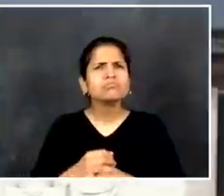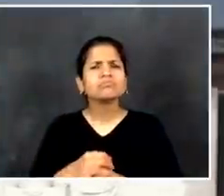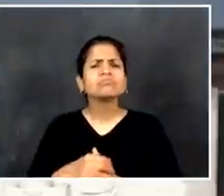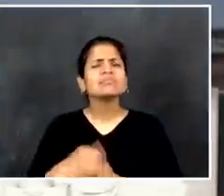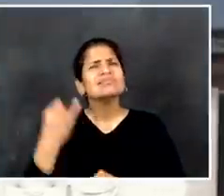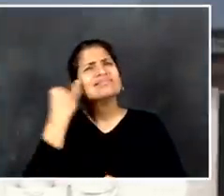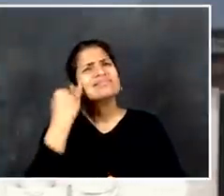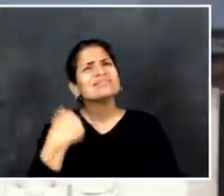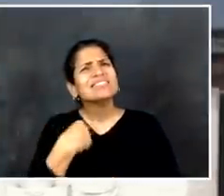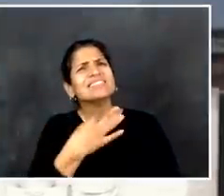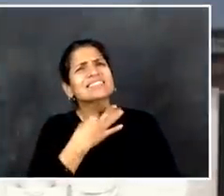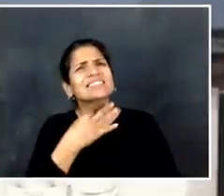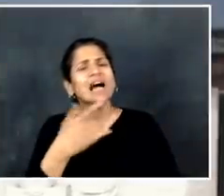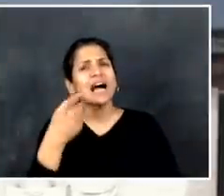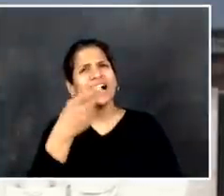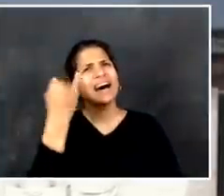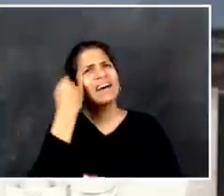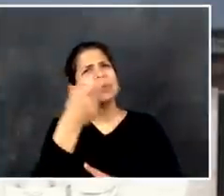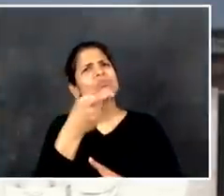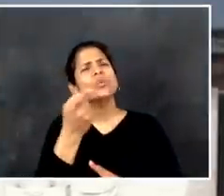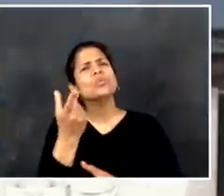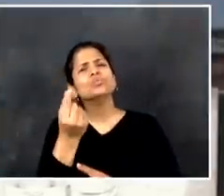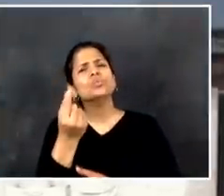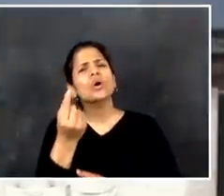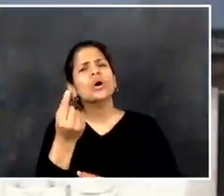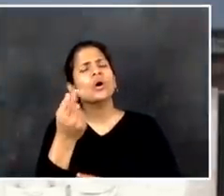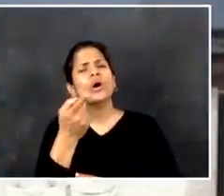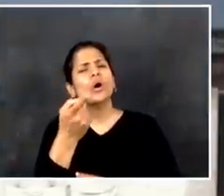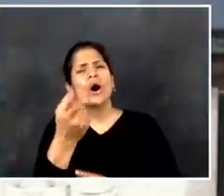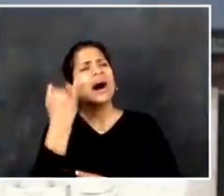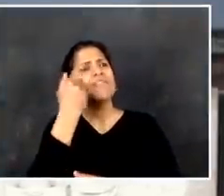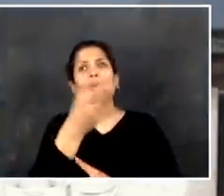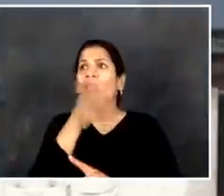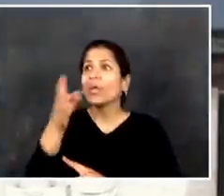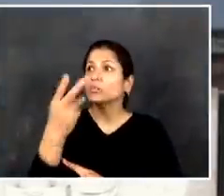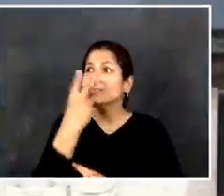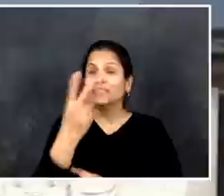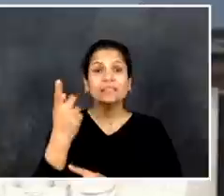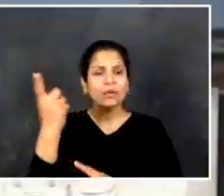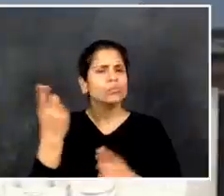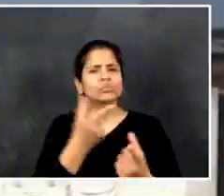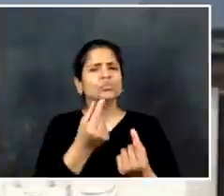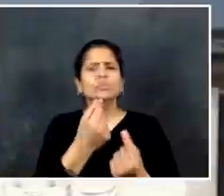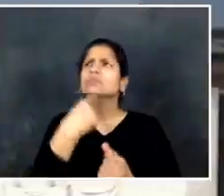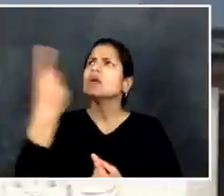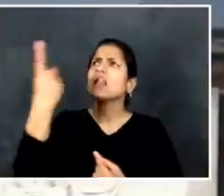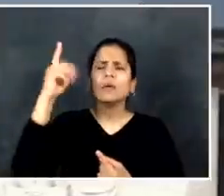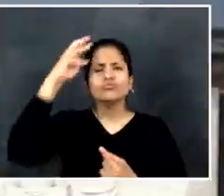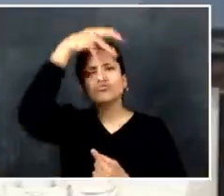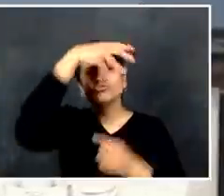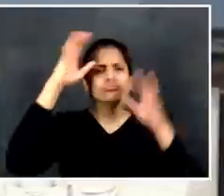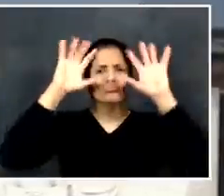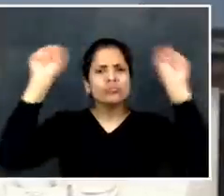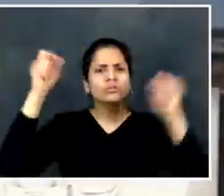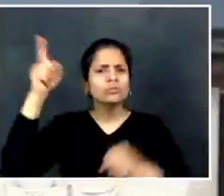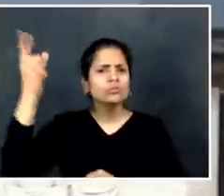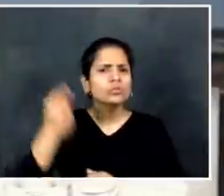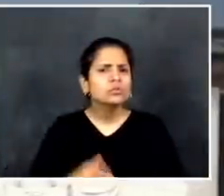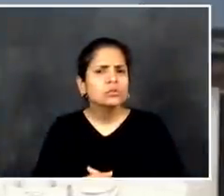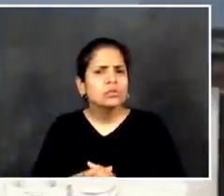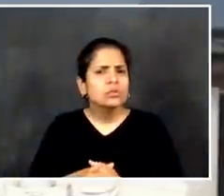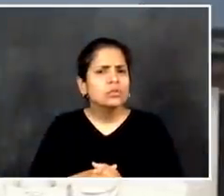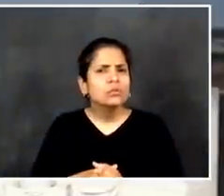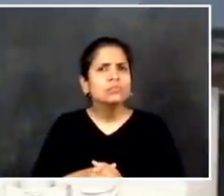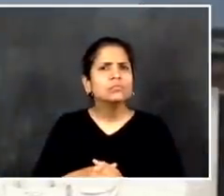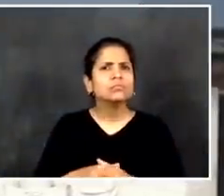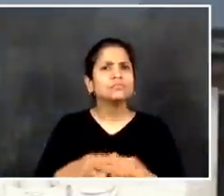that has really carefully looked at their healthcare situation, seen a lot of improvement. They've gotten to that phase where there's only a few cases and they